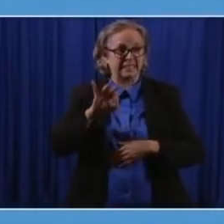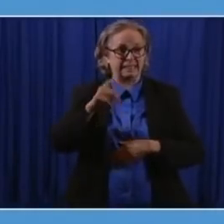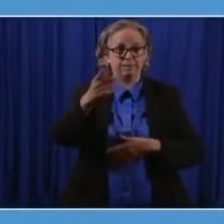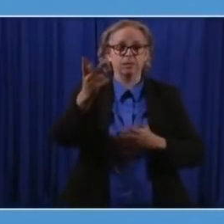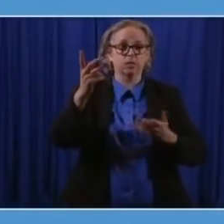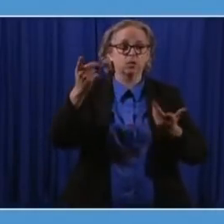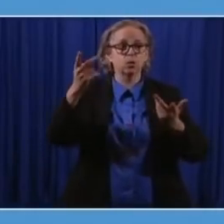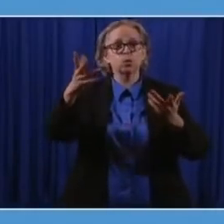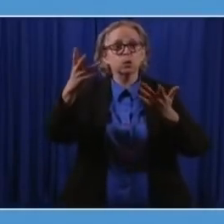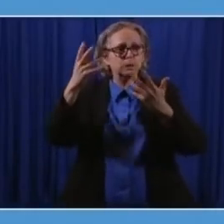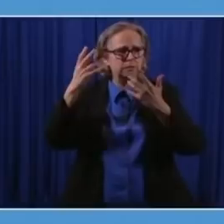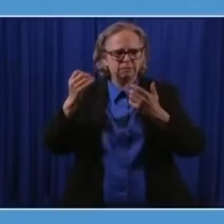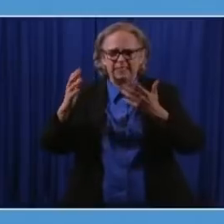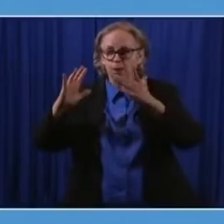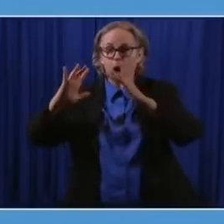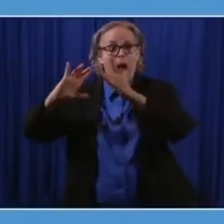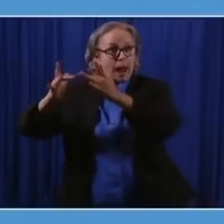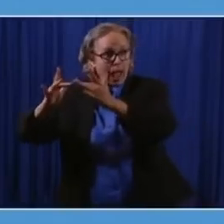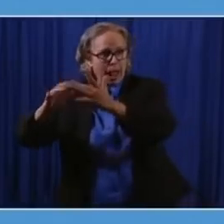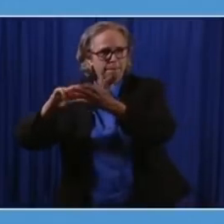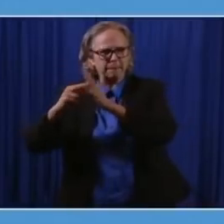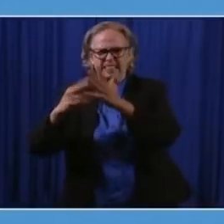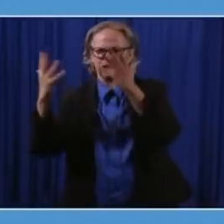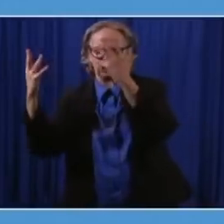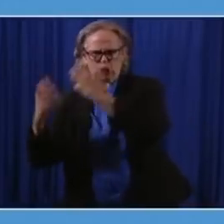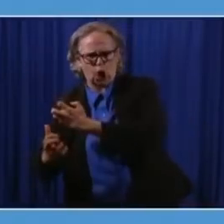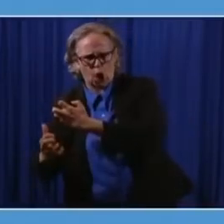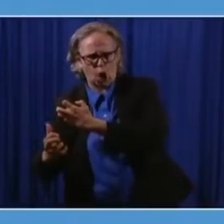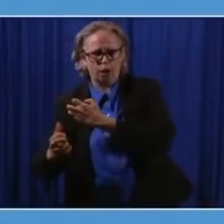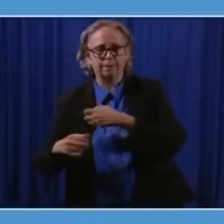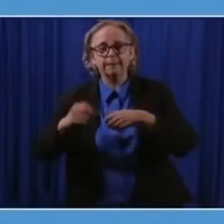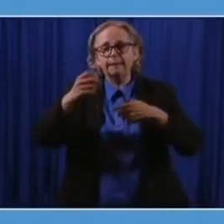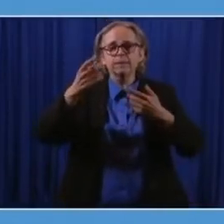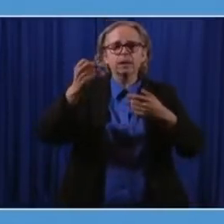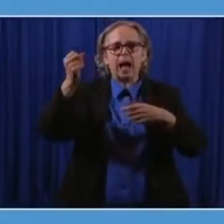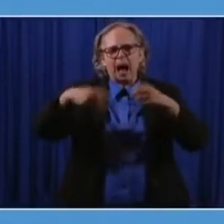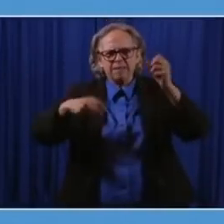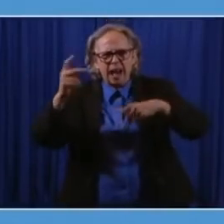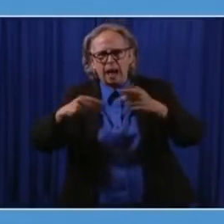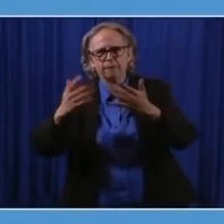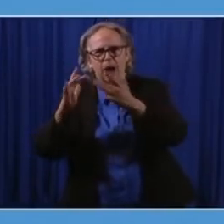dark blue. If it's hybrid, there's this light or